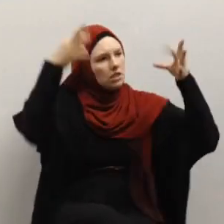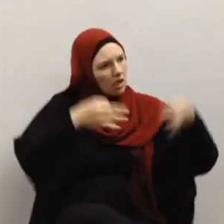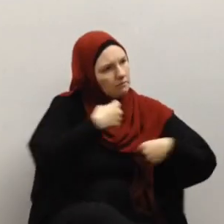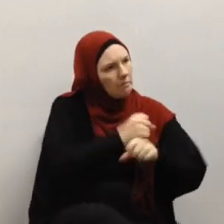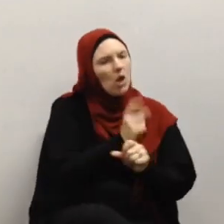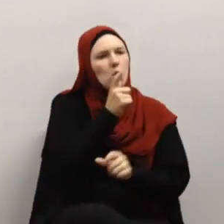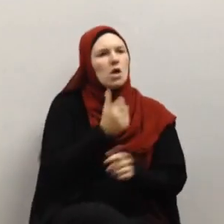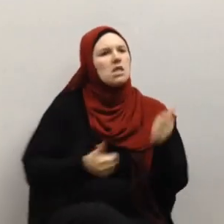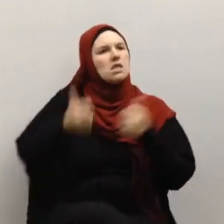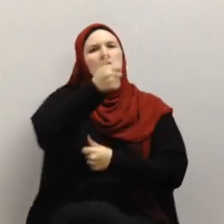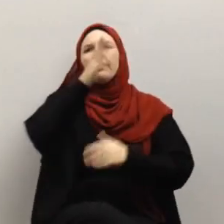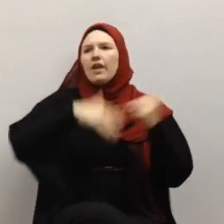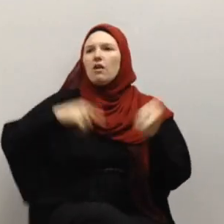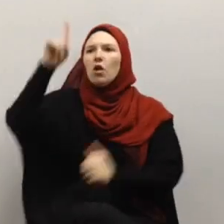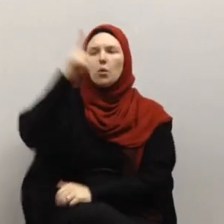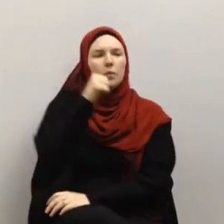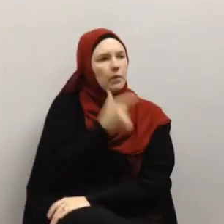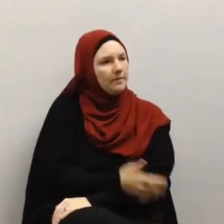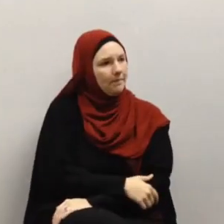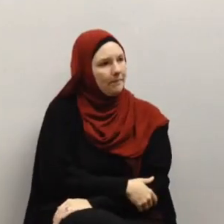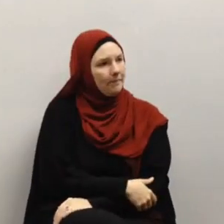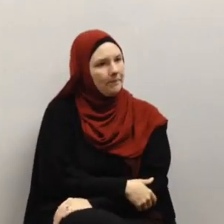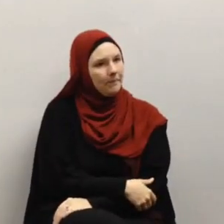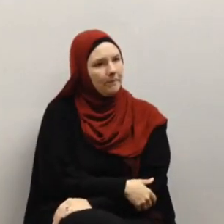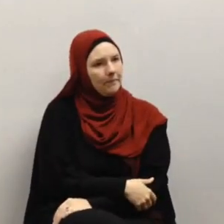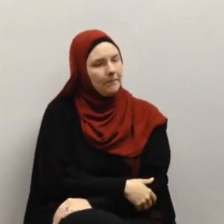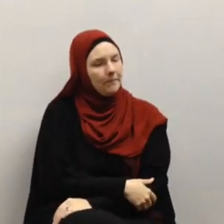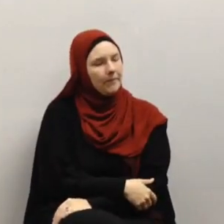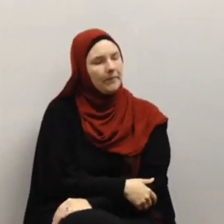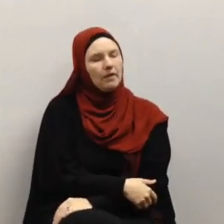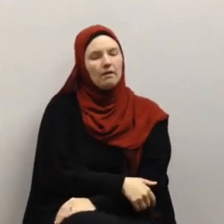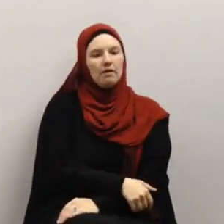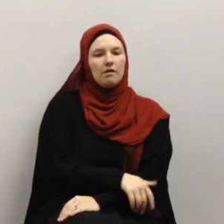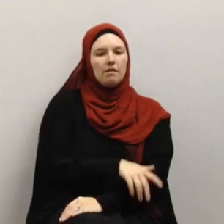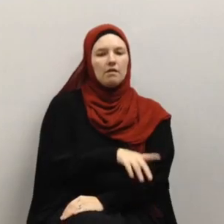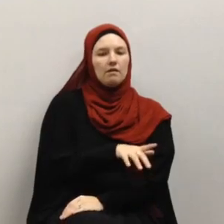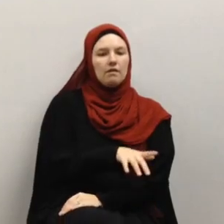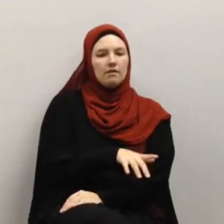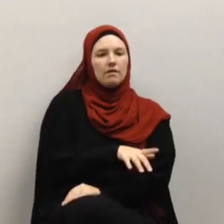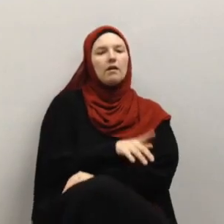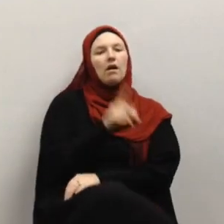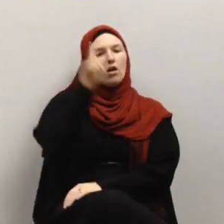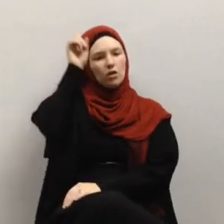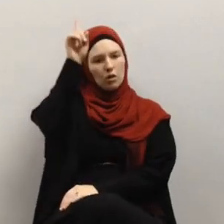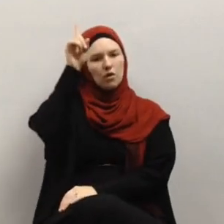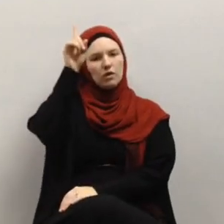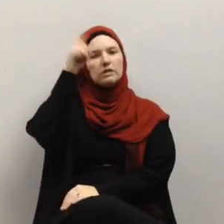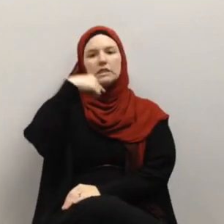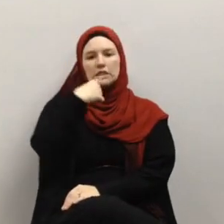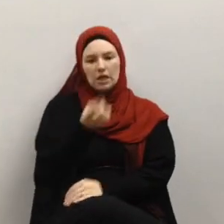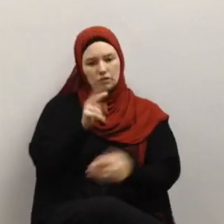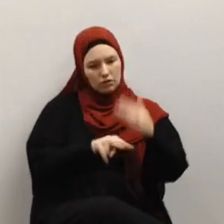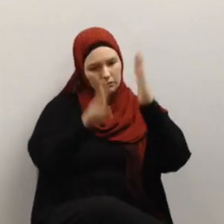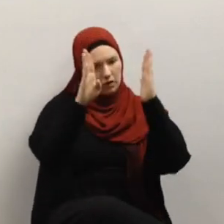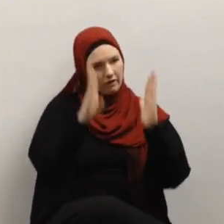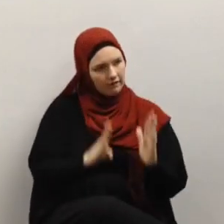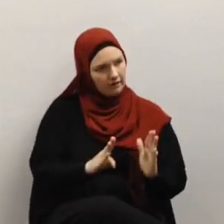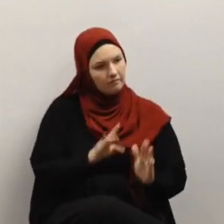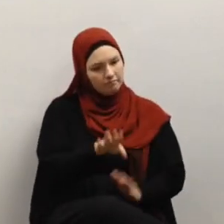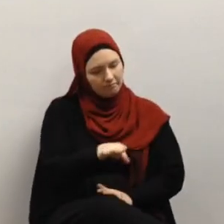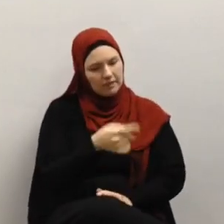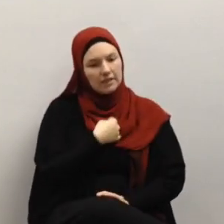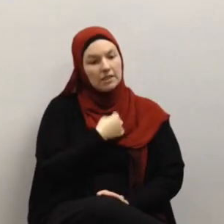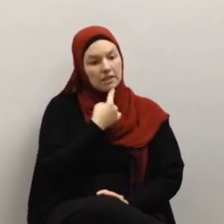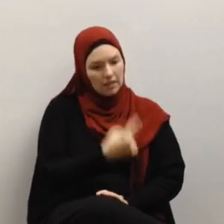in Surah Al-An'am, Allah subhanahu wa ta'ala tells the Prophet sallallahu alayhi wa sallam, say, I have been forbidden